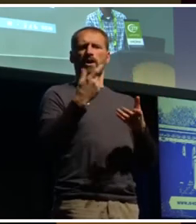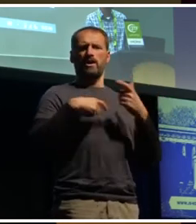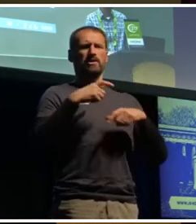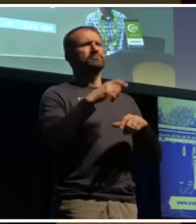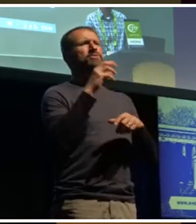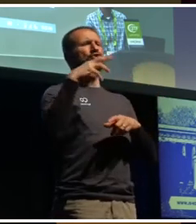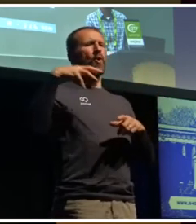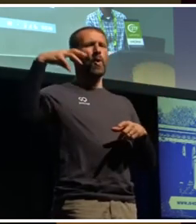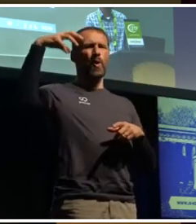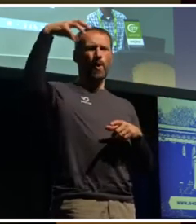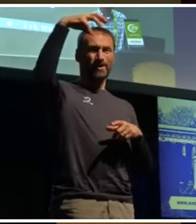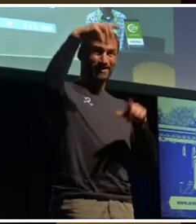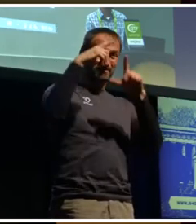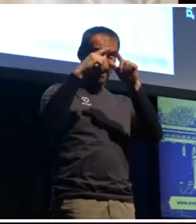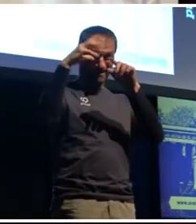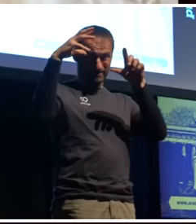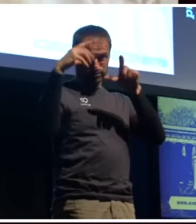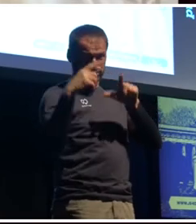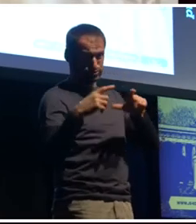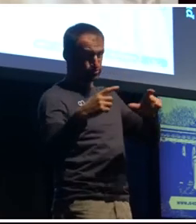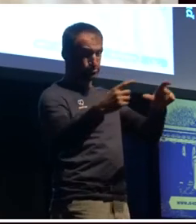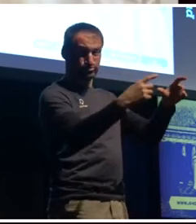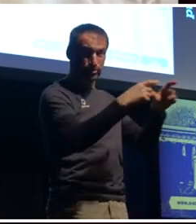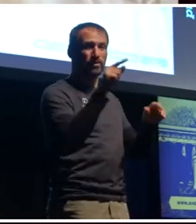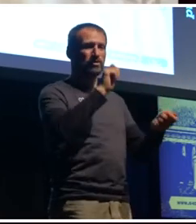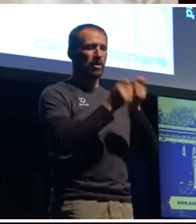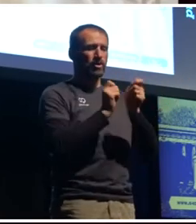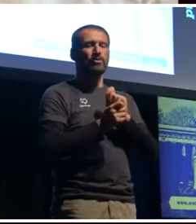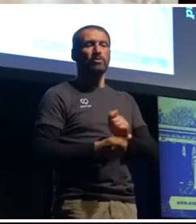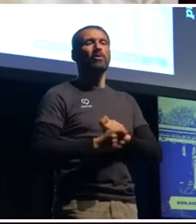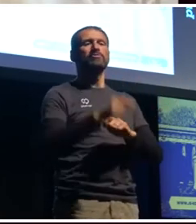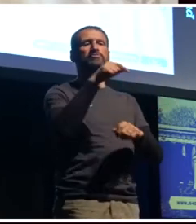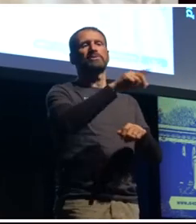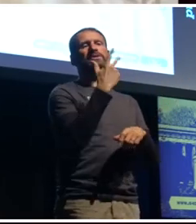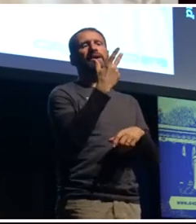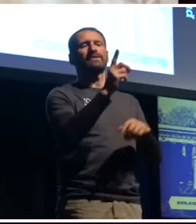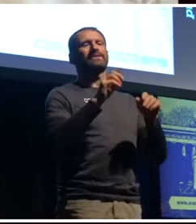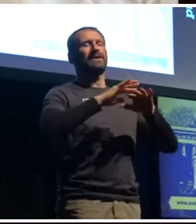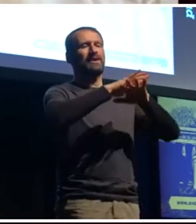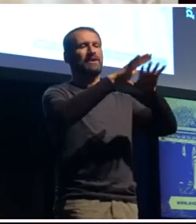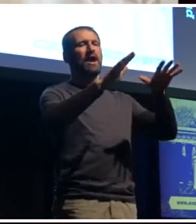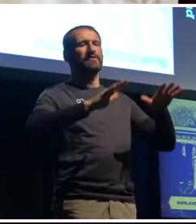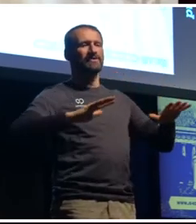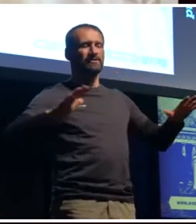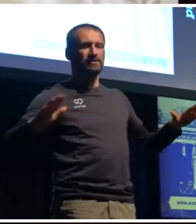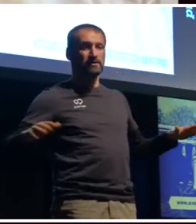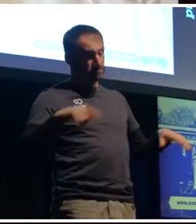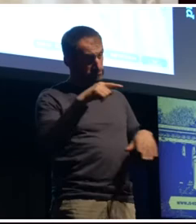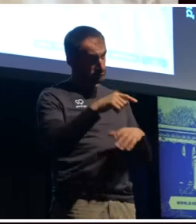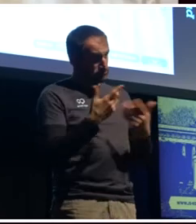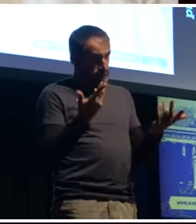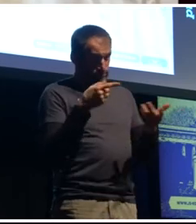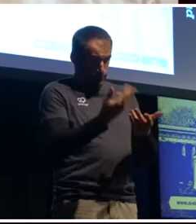and turn them into 3D maps that they can then measure from. For instance, these people, they can send out a drone to